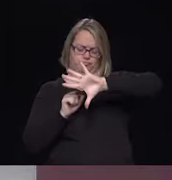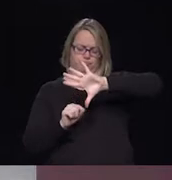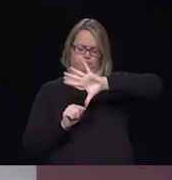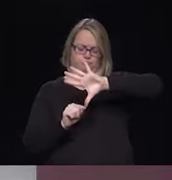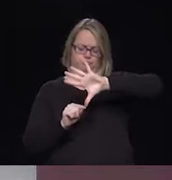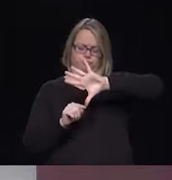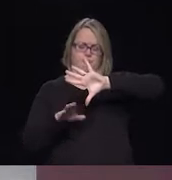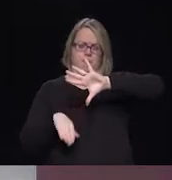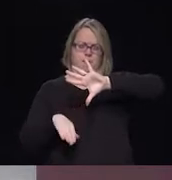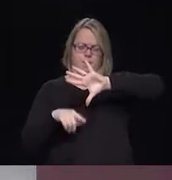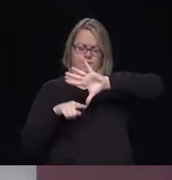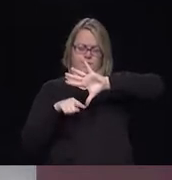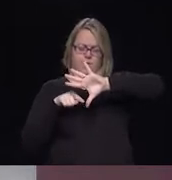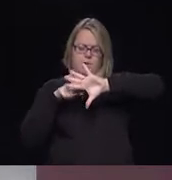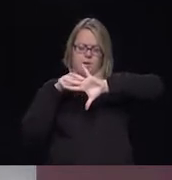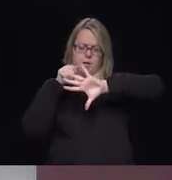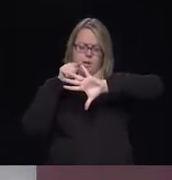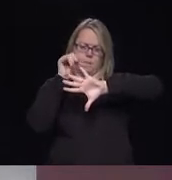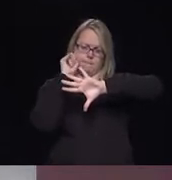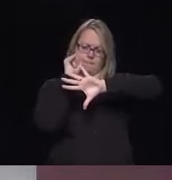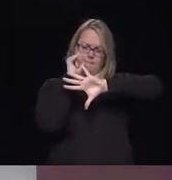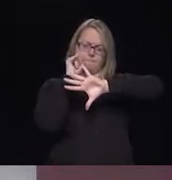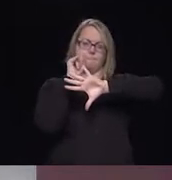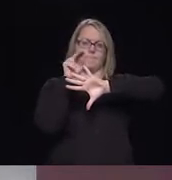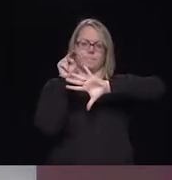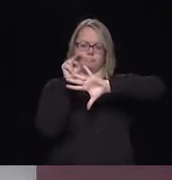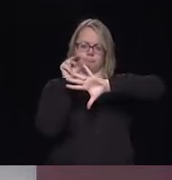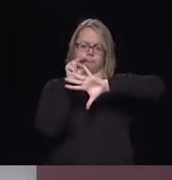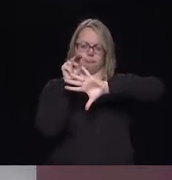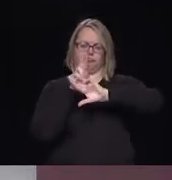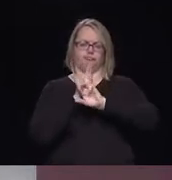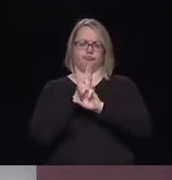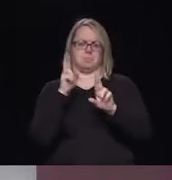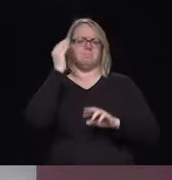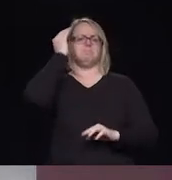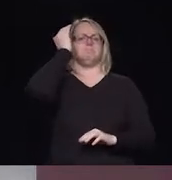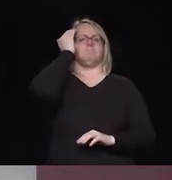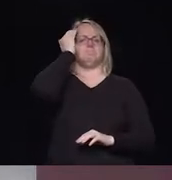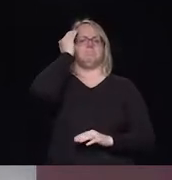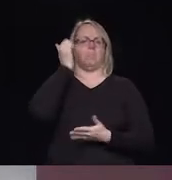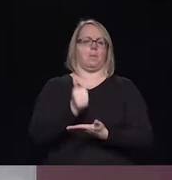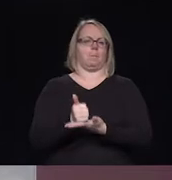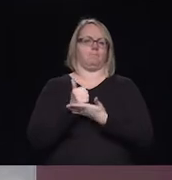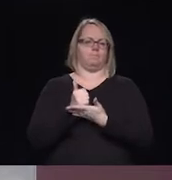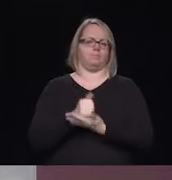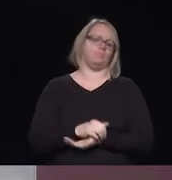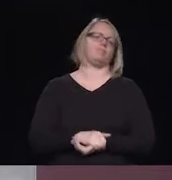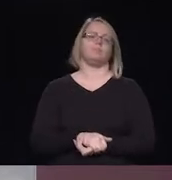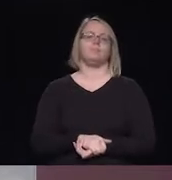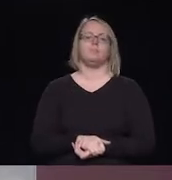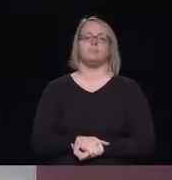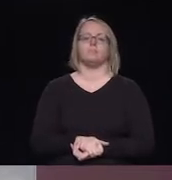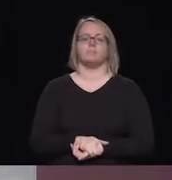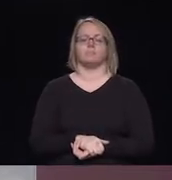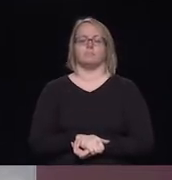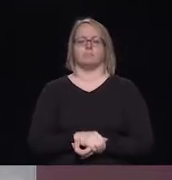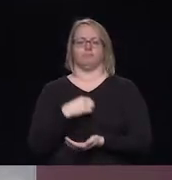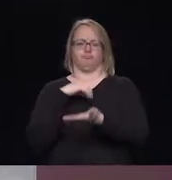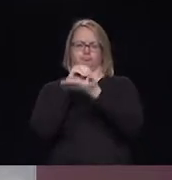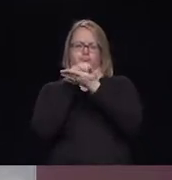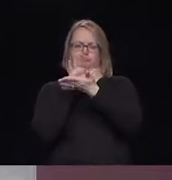so you know where the horizon line is. And that will help you establish where the clouds are going to be.